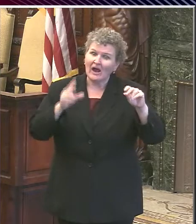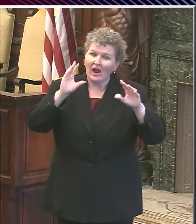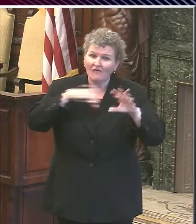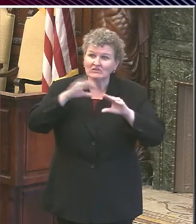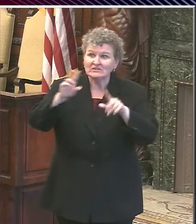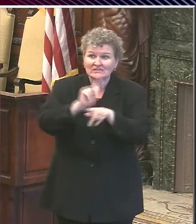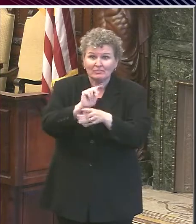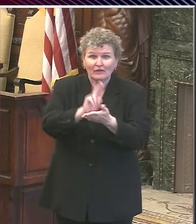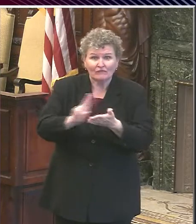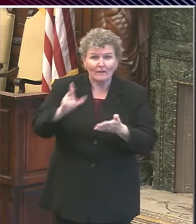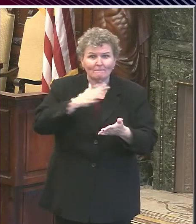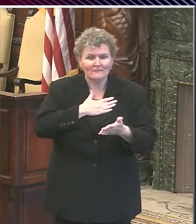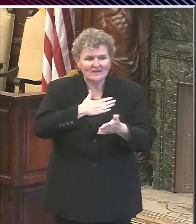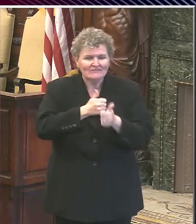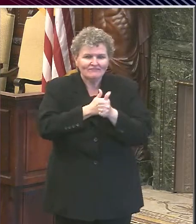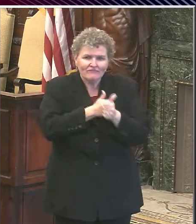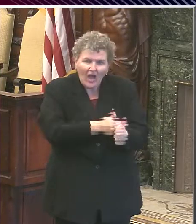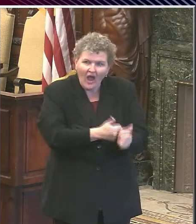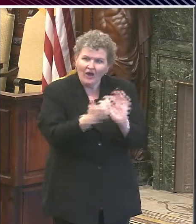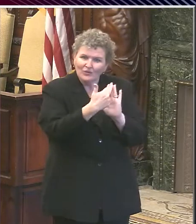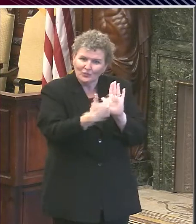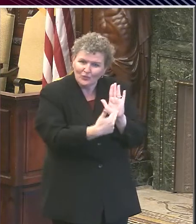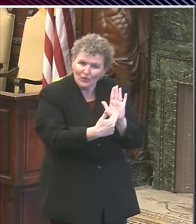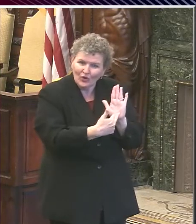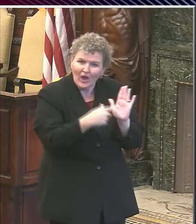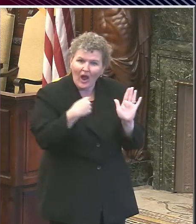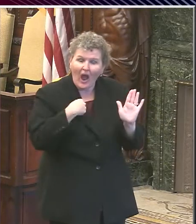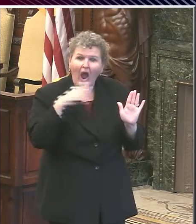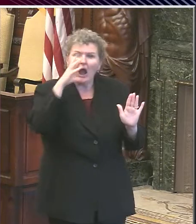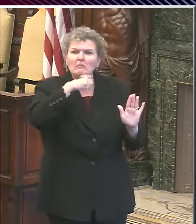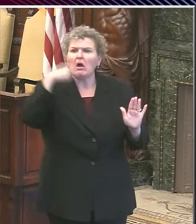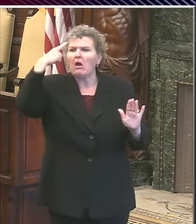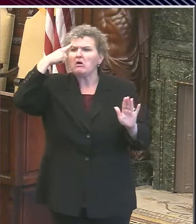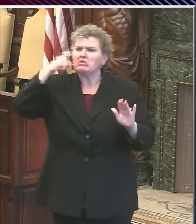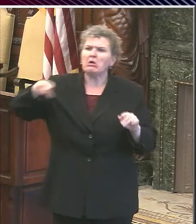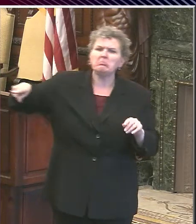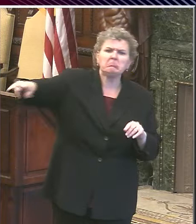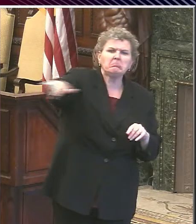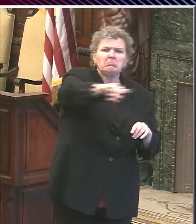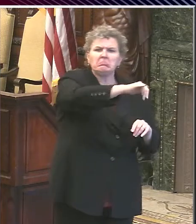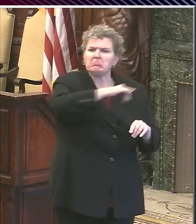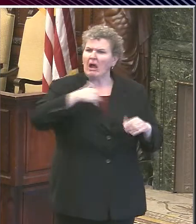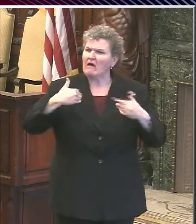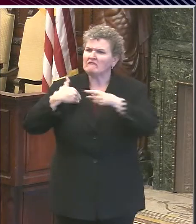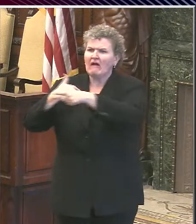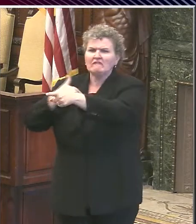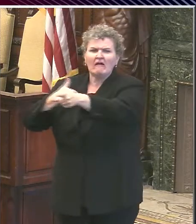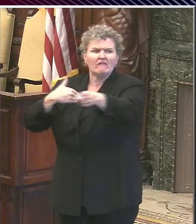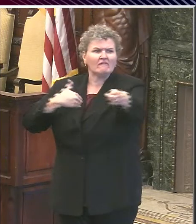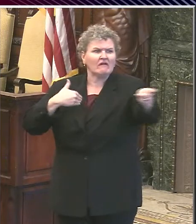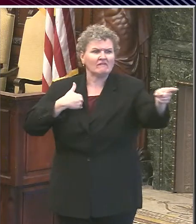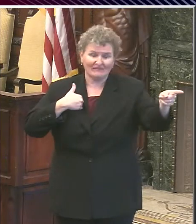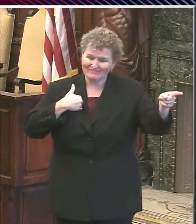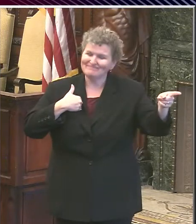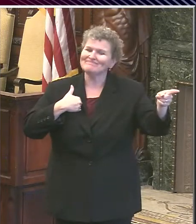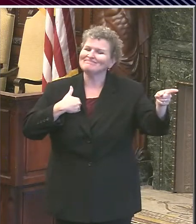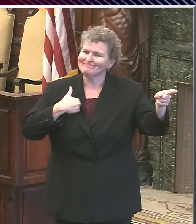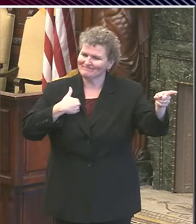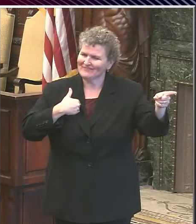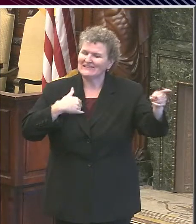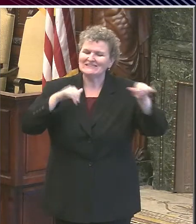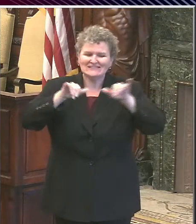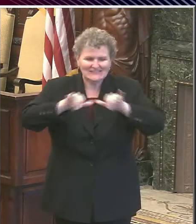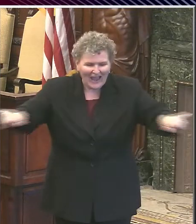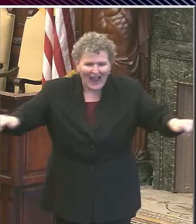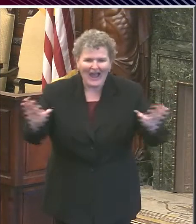this guidance. You should assume that everyone around you is infected. Stay in your room or stay in your apartment unless you have to go out